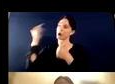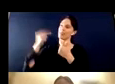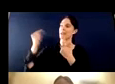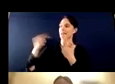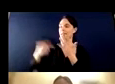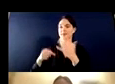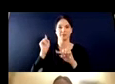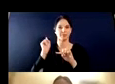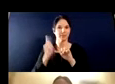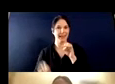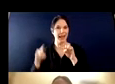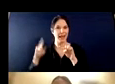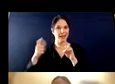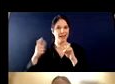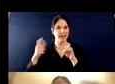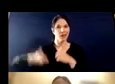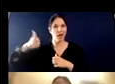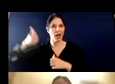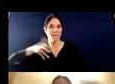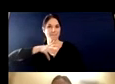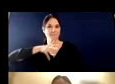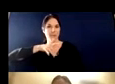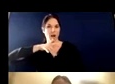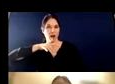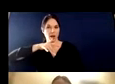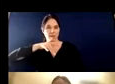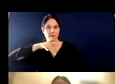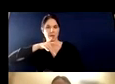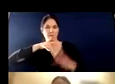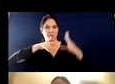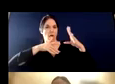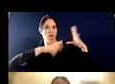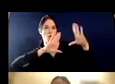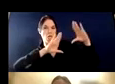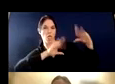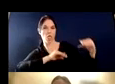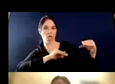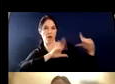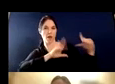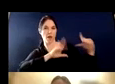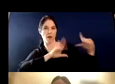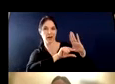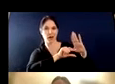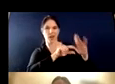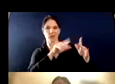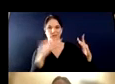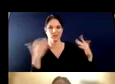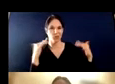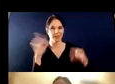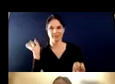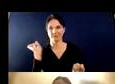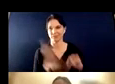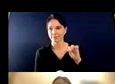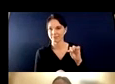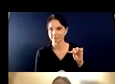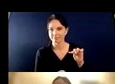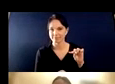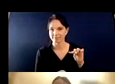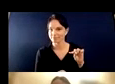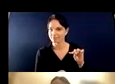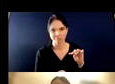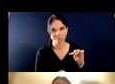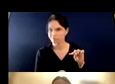mom while lowering or paying less attention to the background noise. So hearing